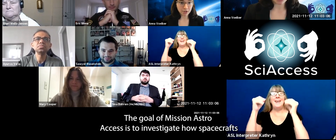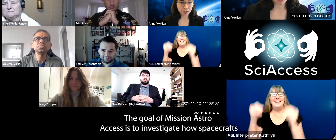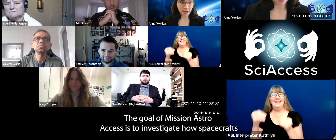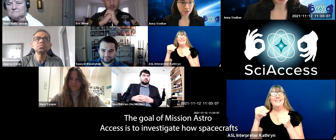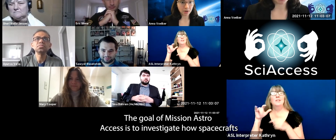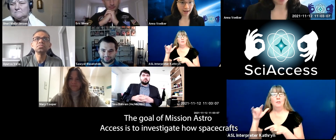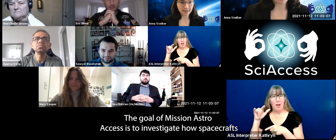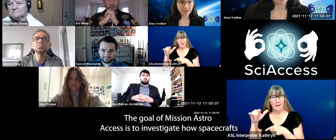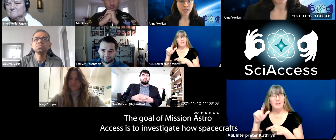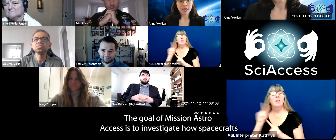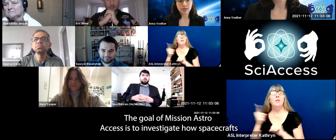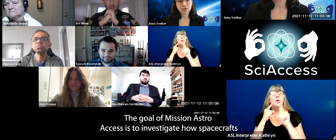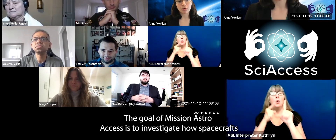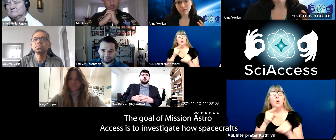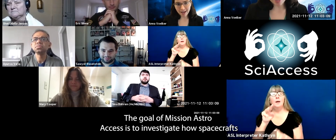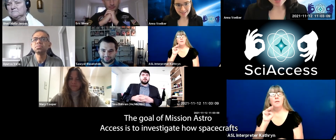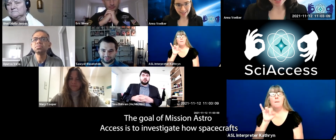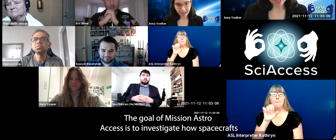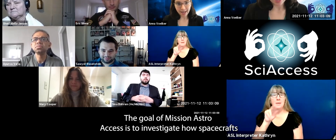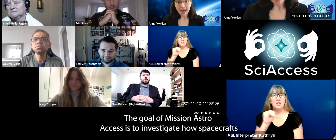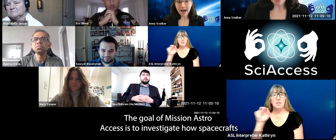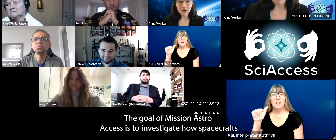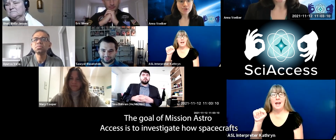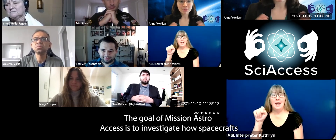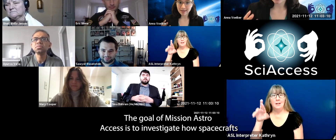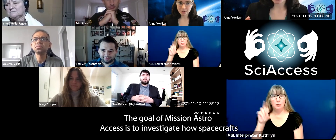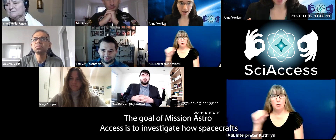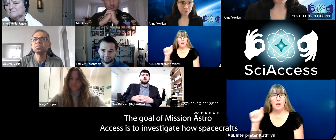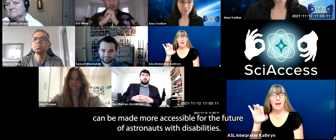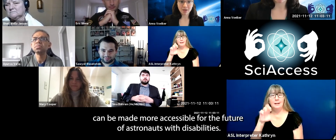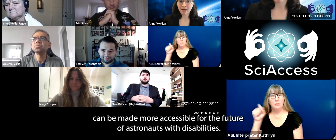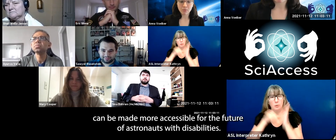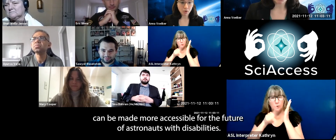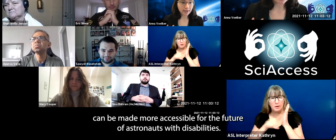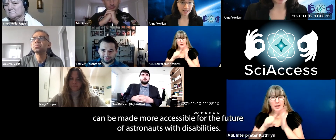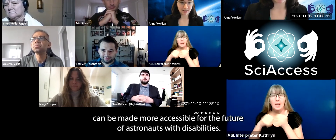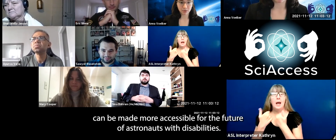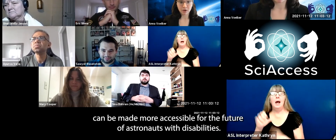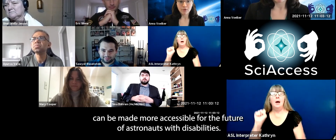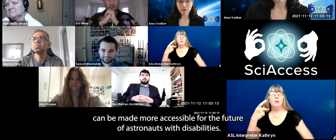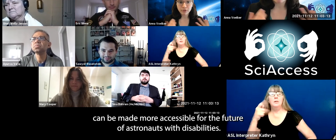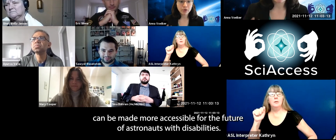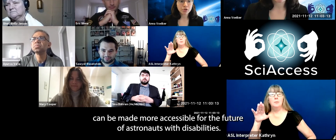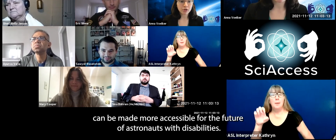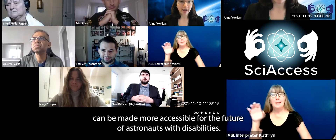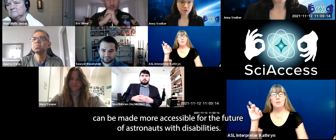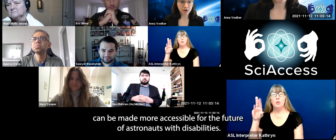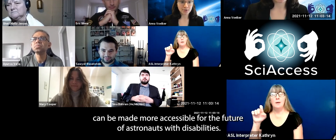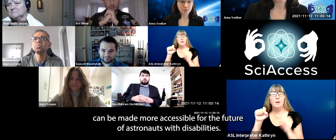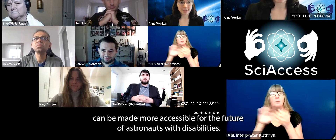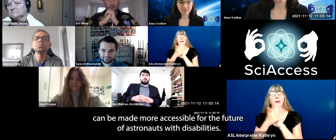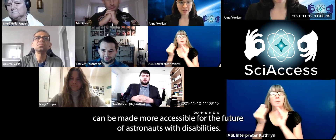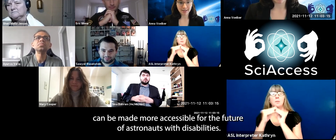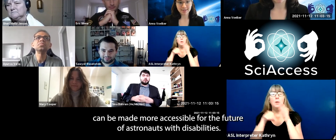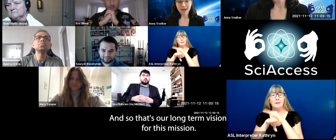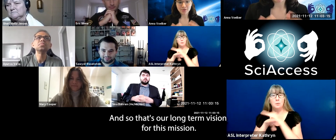goal of Mission AstroAccess is to investigate how spacecrafts can be made more accessible for the future of astronauts